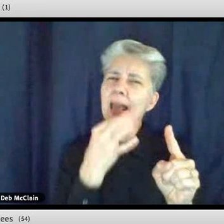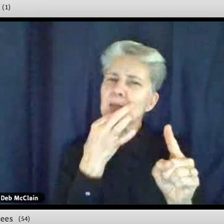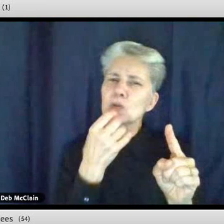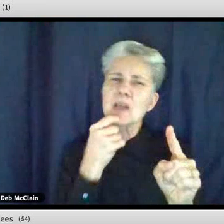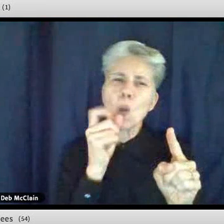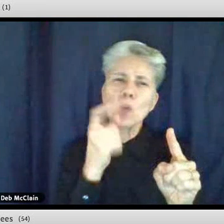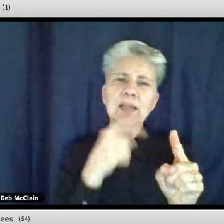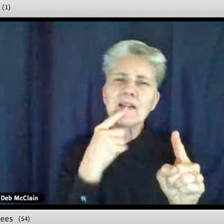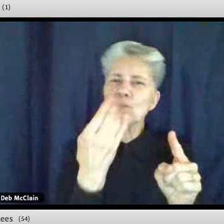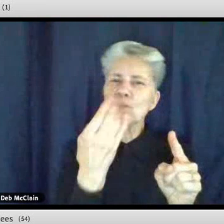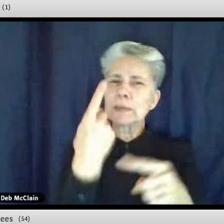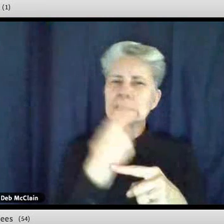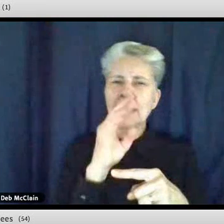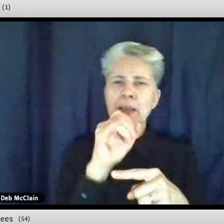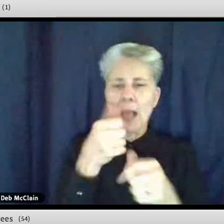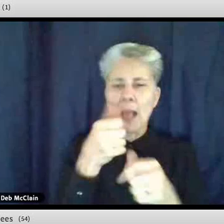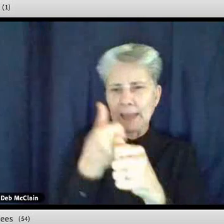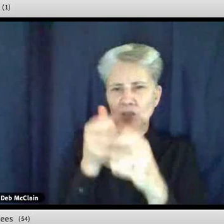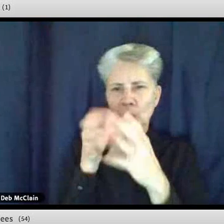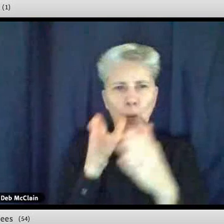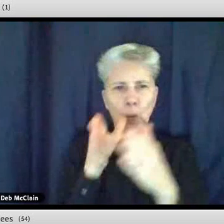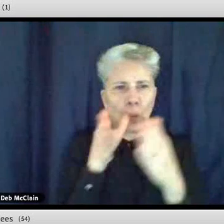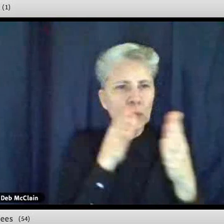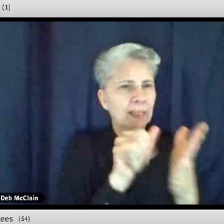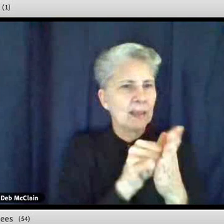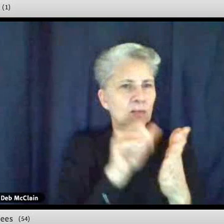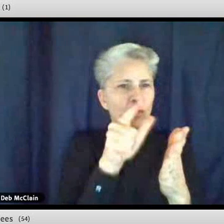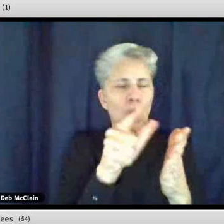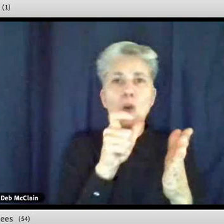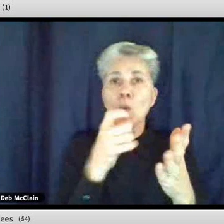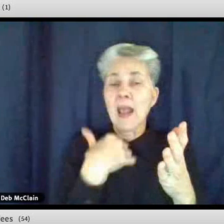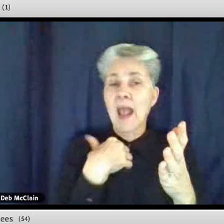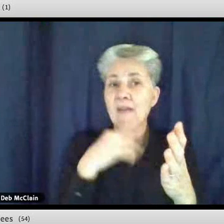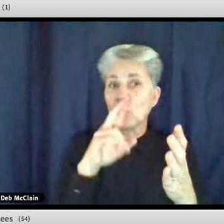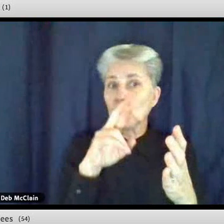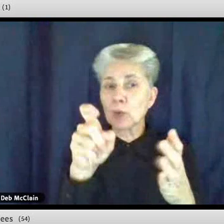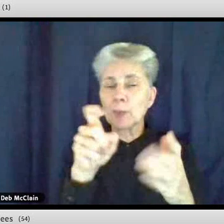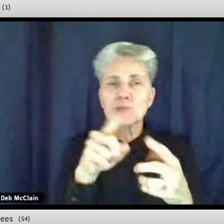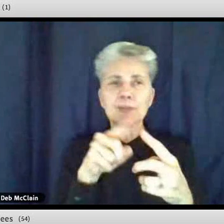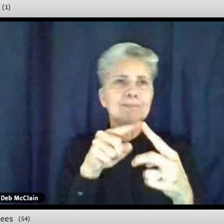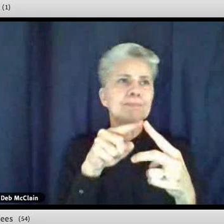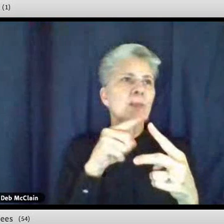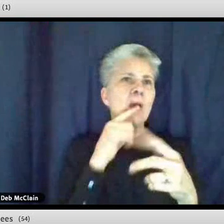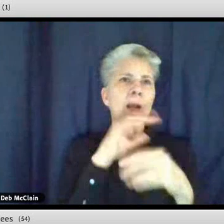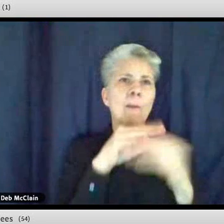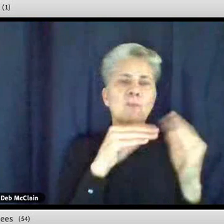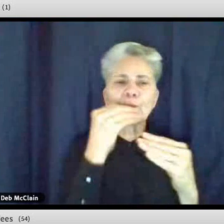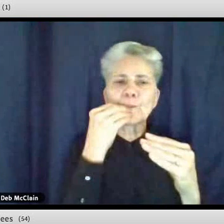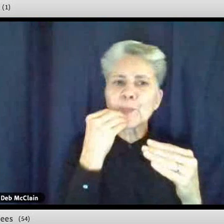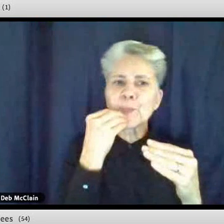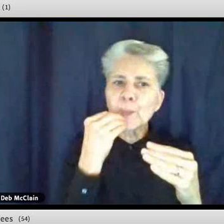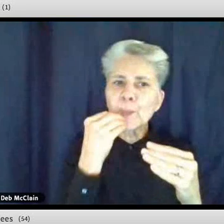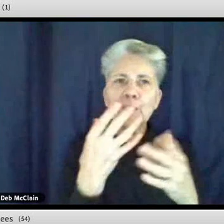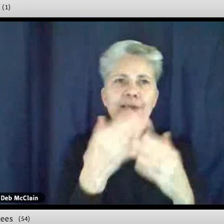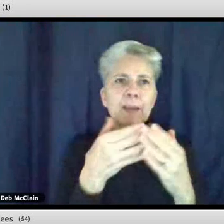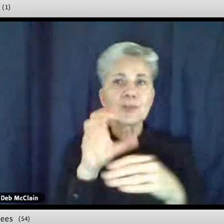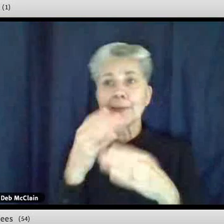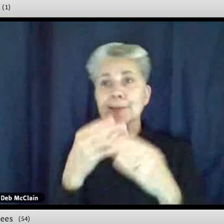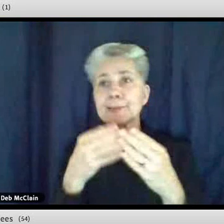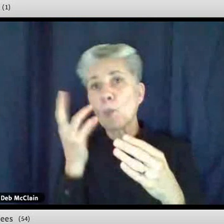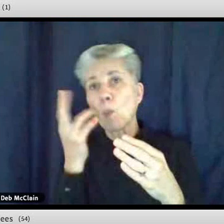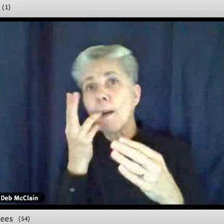need a 14-day supply per person. You want to have your prescriptions, you want to have your comfort foods, some people chocolate, some people it's